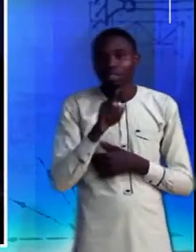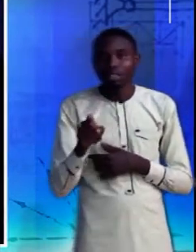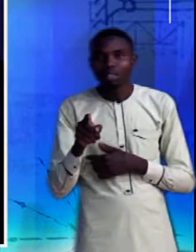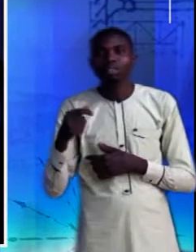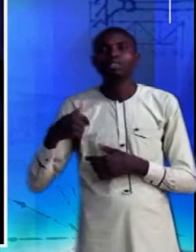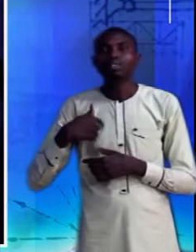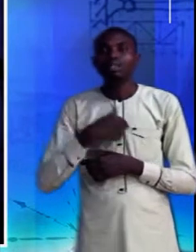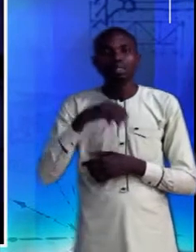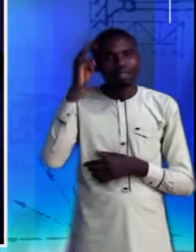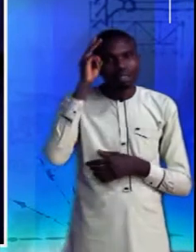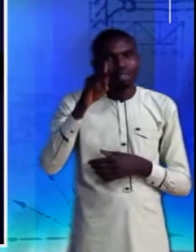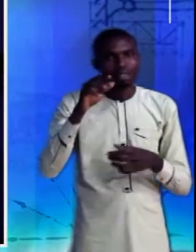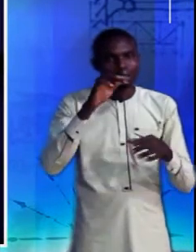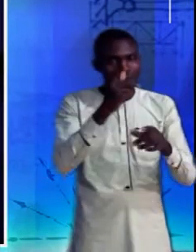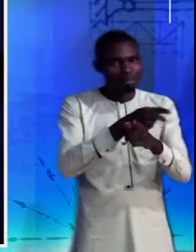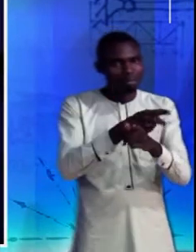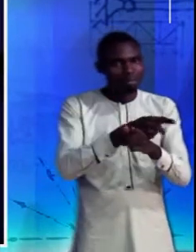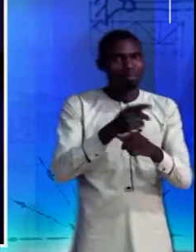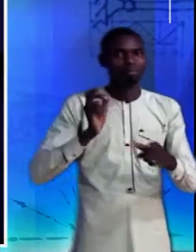is 31.